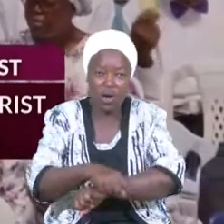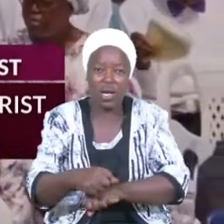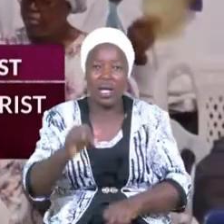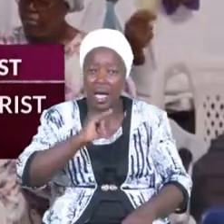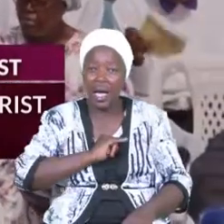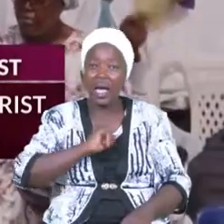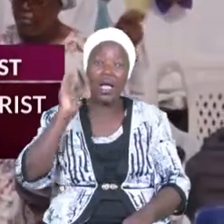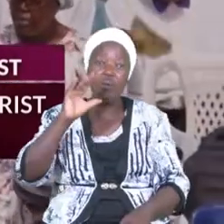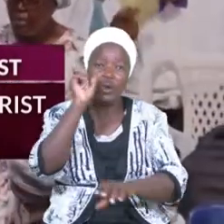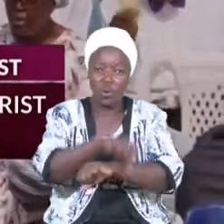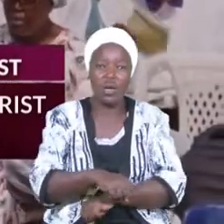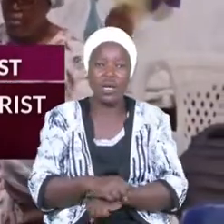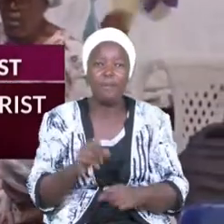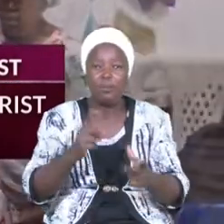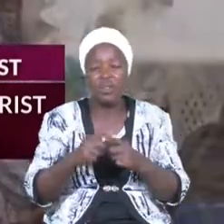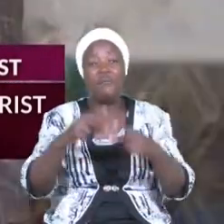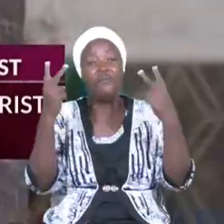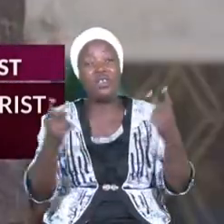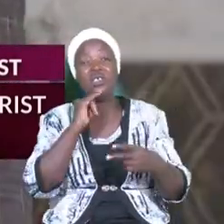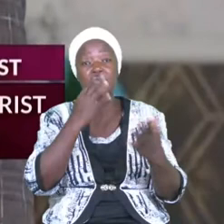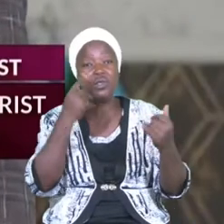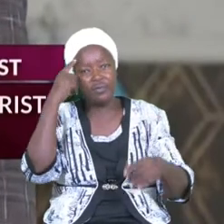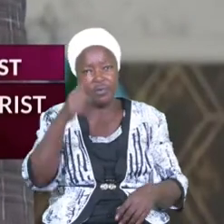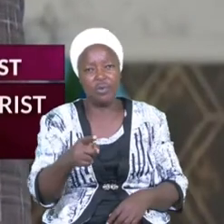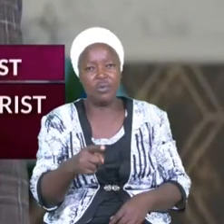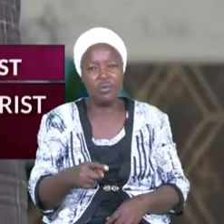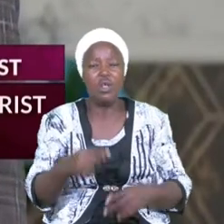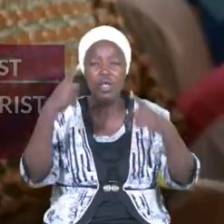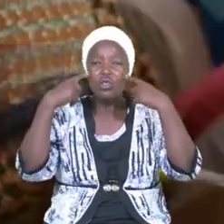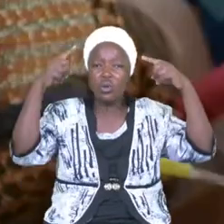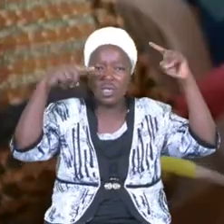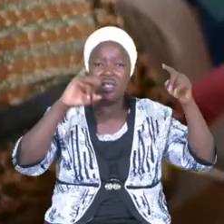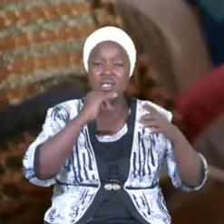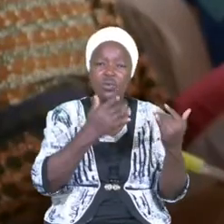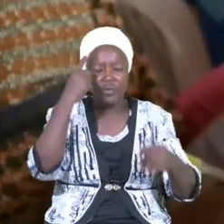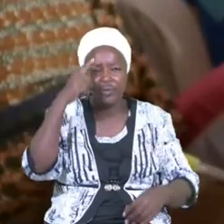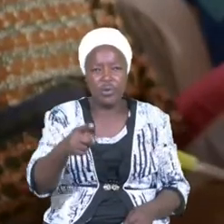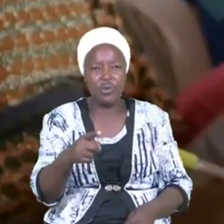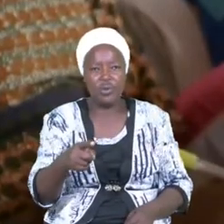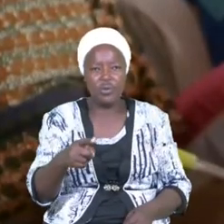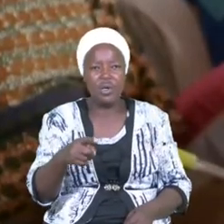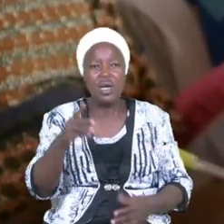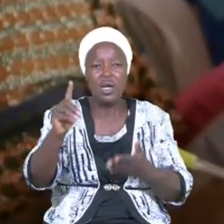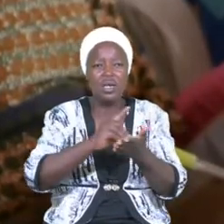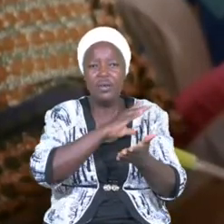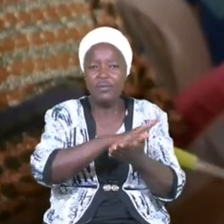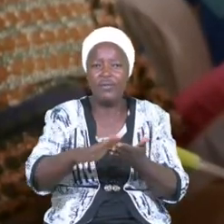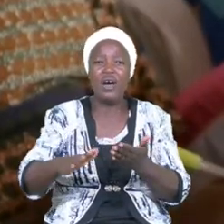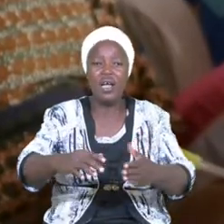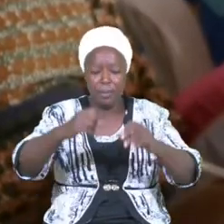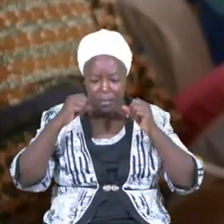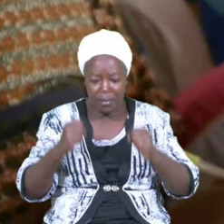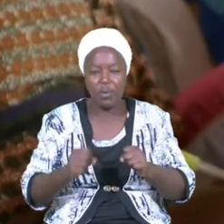Victory is waiting for you. Success is waiting for you. Divine ability is waiting for